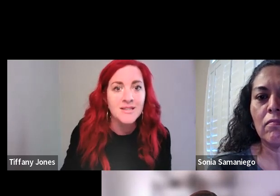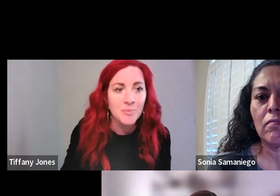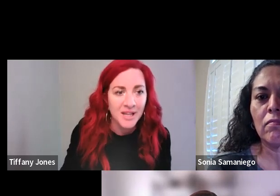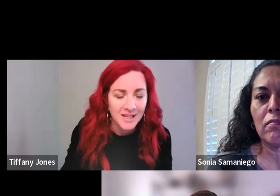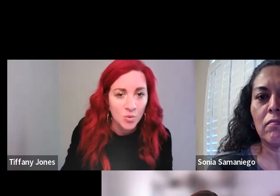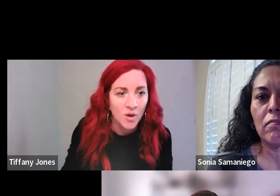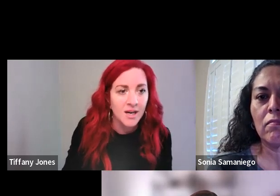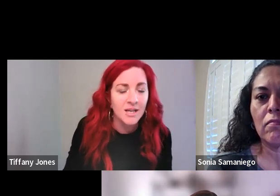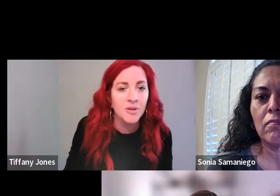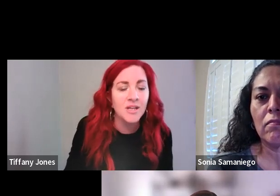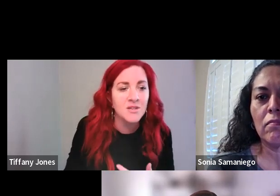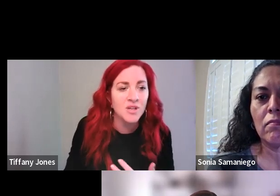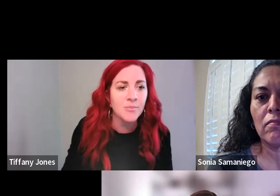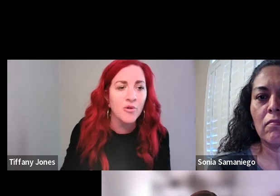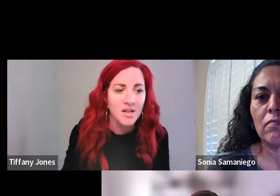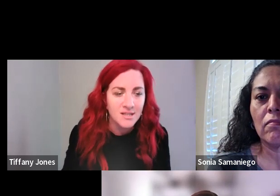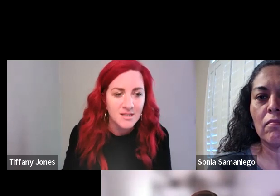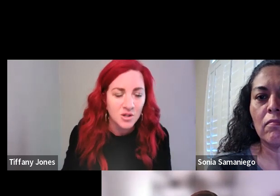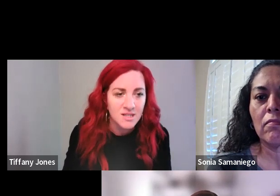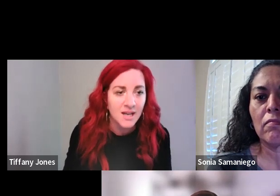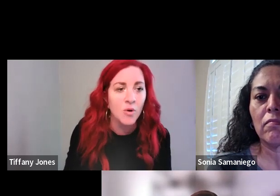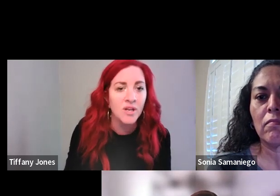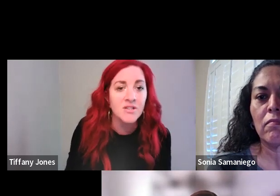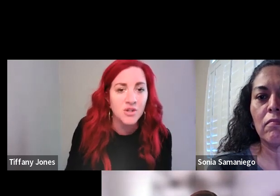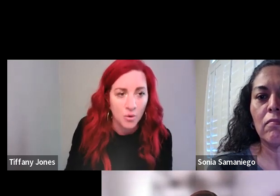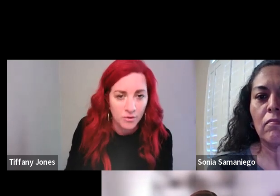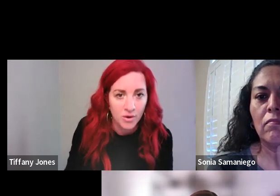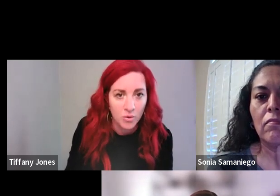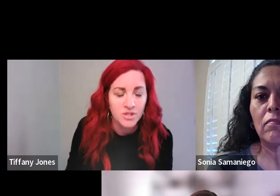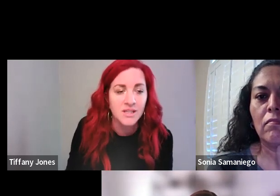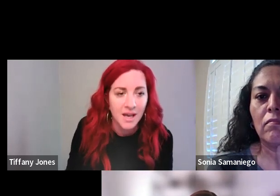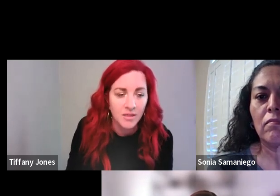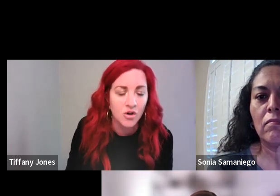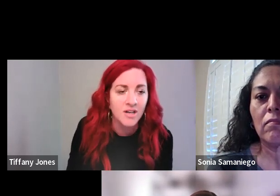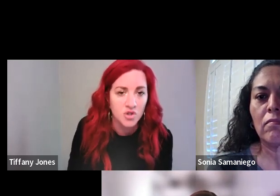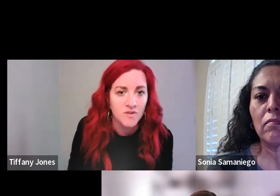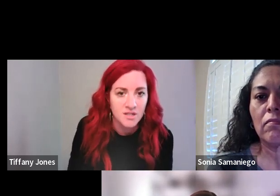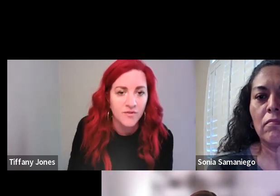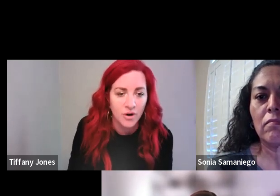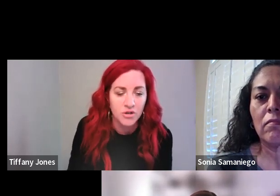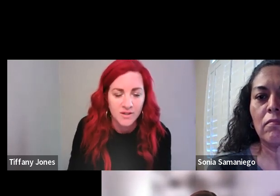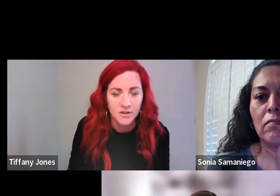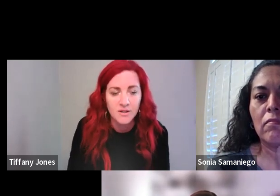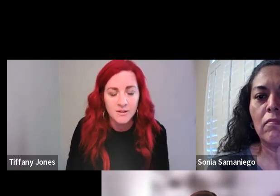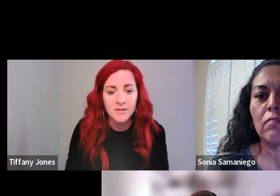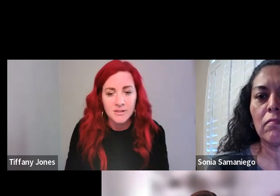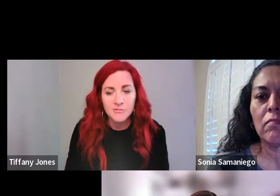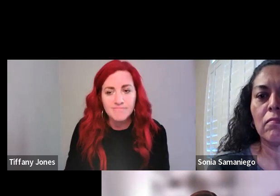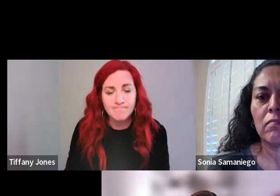be explained what an IEP is, what the process looks like, what we need to go through in order to get the correct services for our